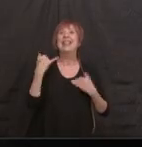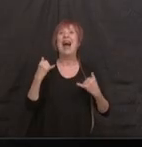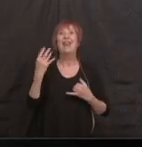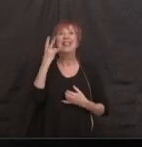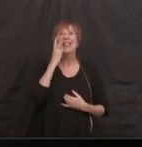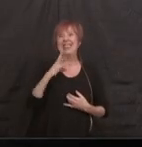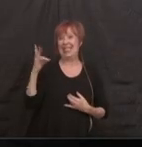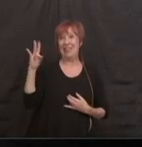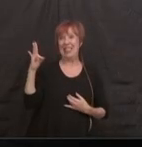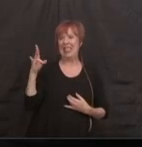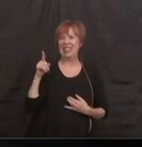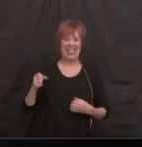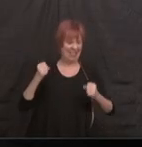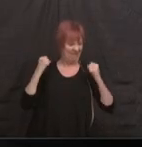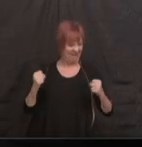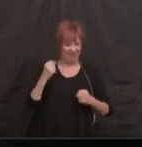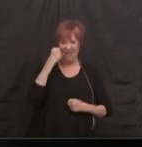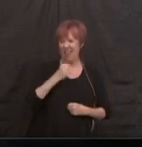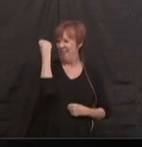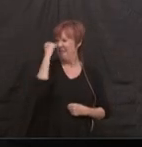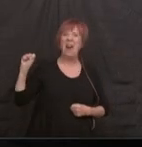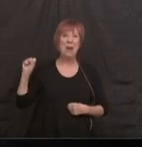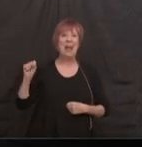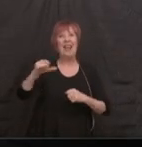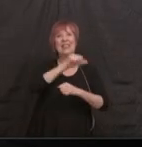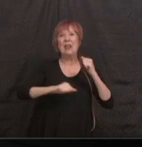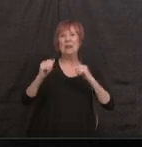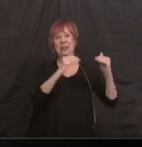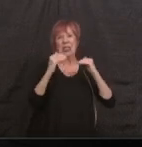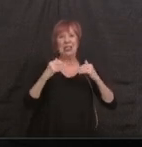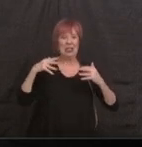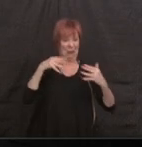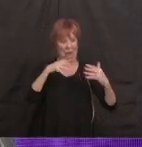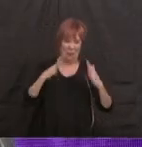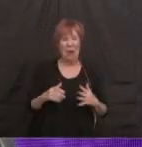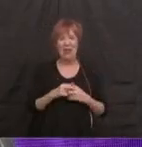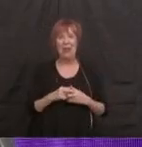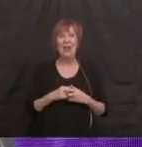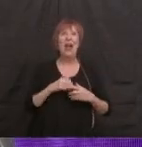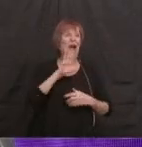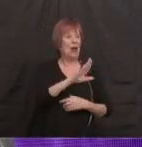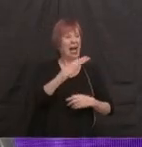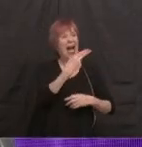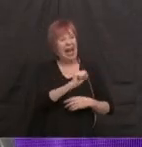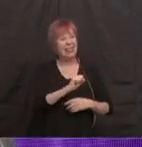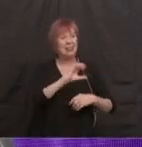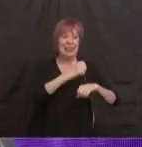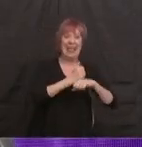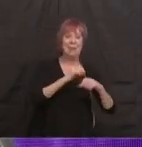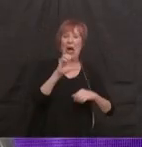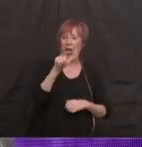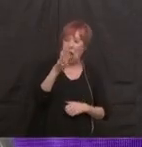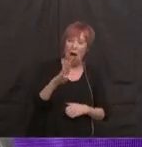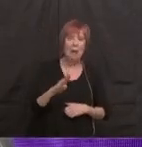fiercest feminist and social justice warrior, and created a social justice club at her high school called Arts for Justice Collective.